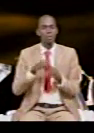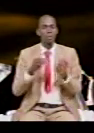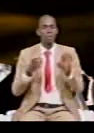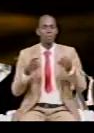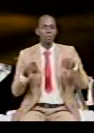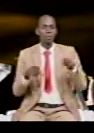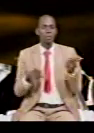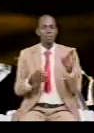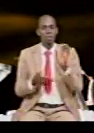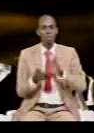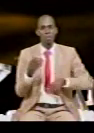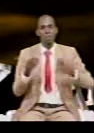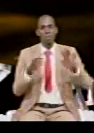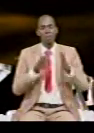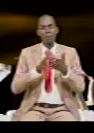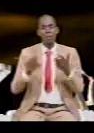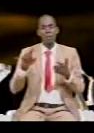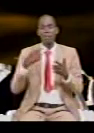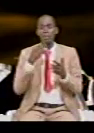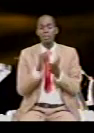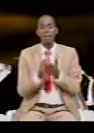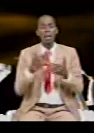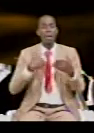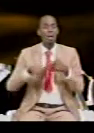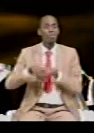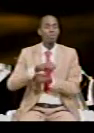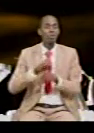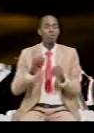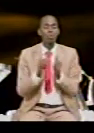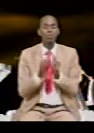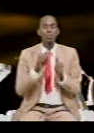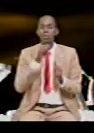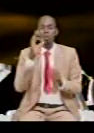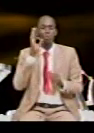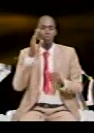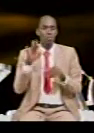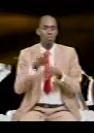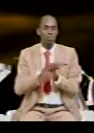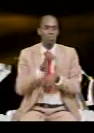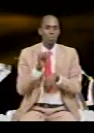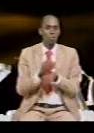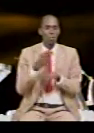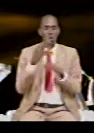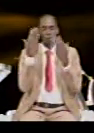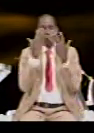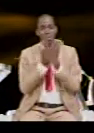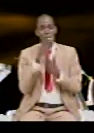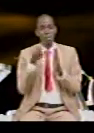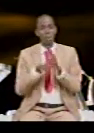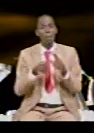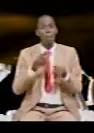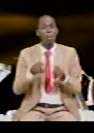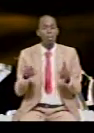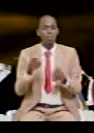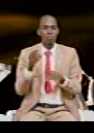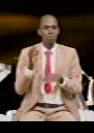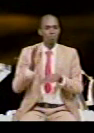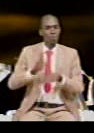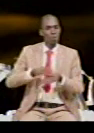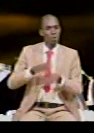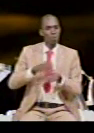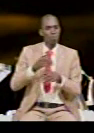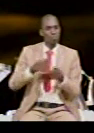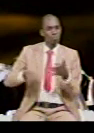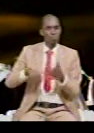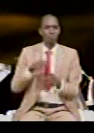have no fellowship with the unfruitful works of darkness, but rather reprove them. You see, if your